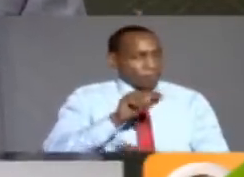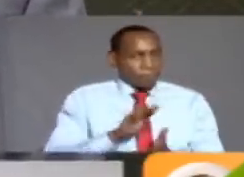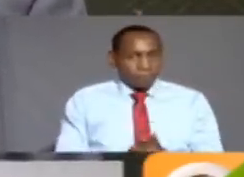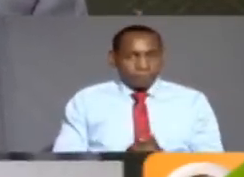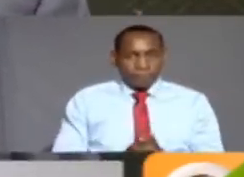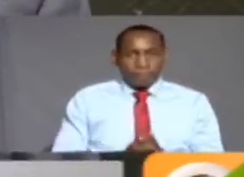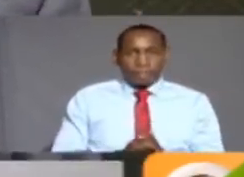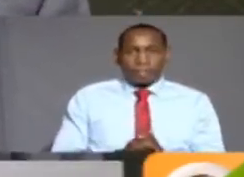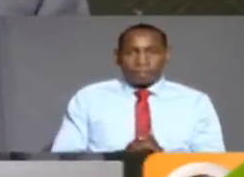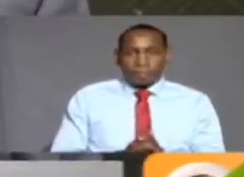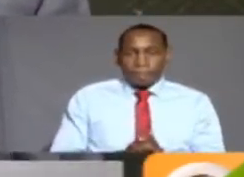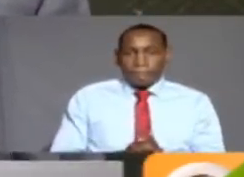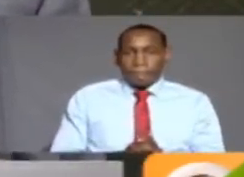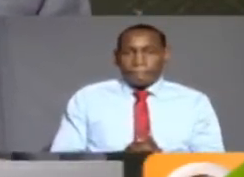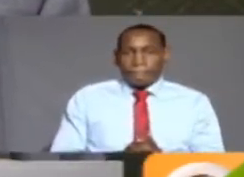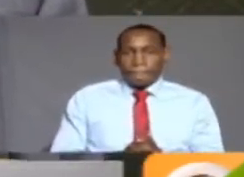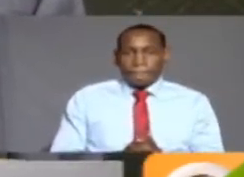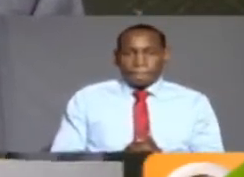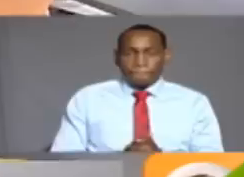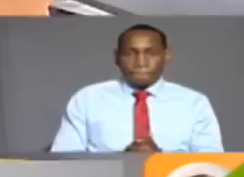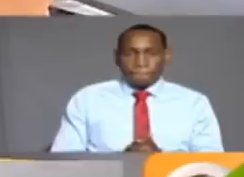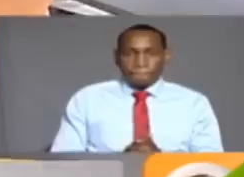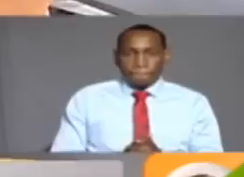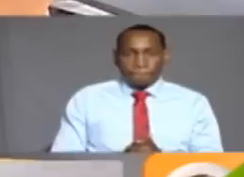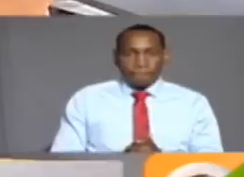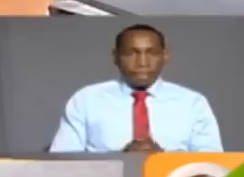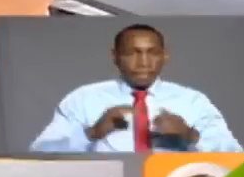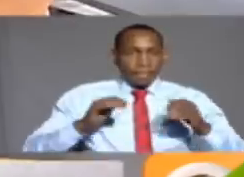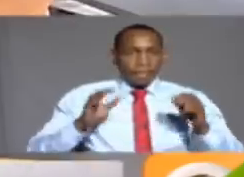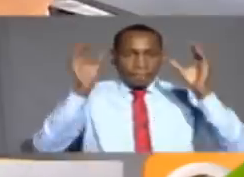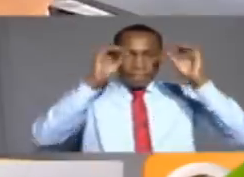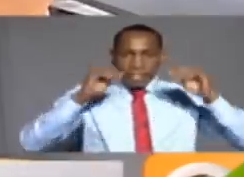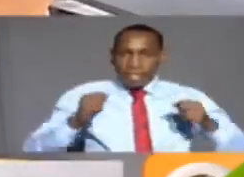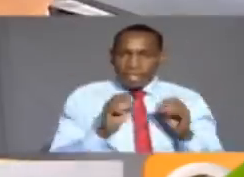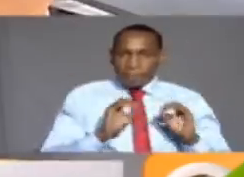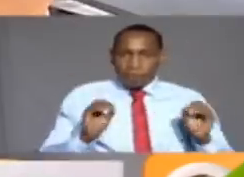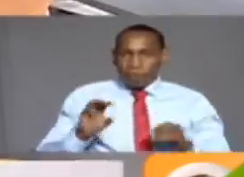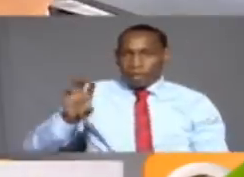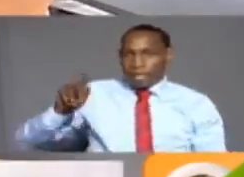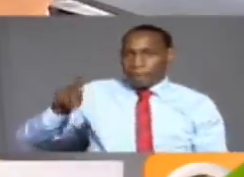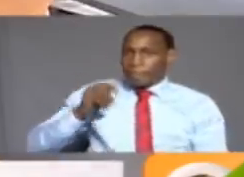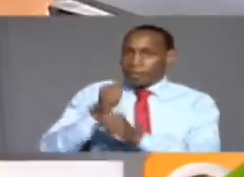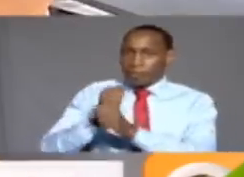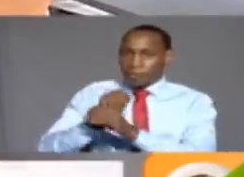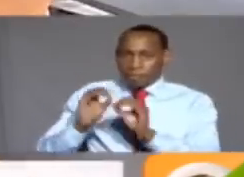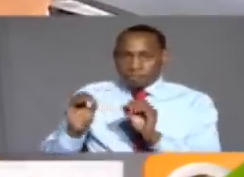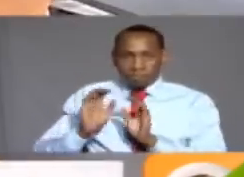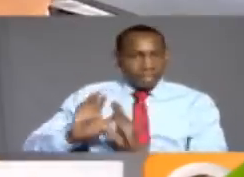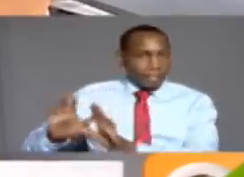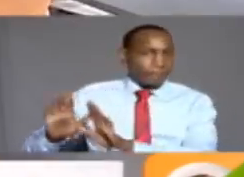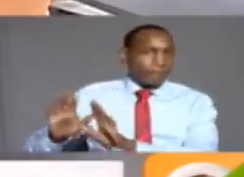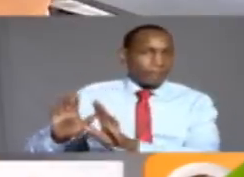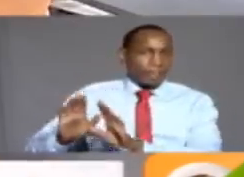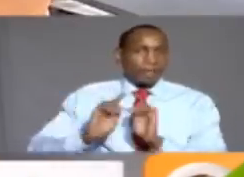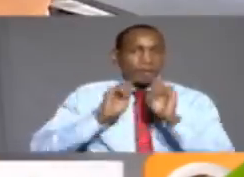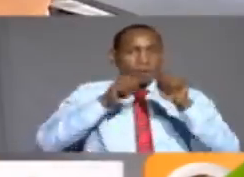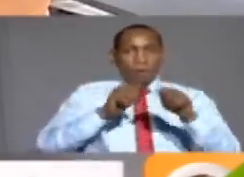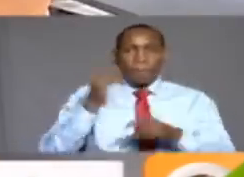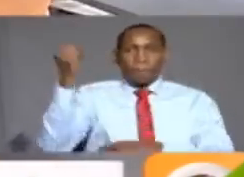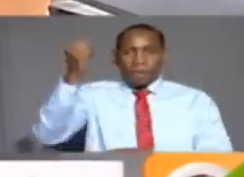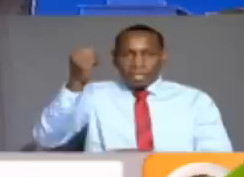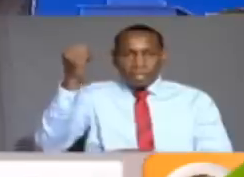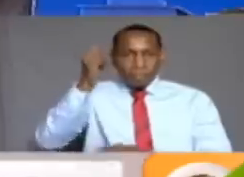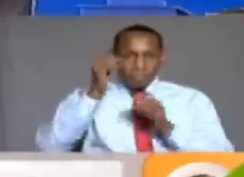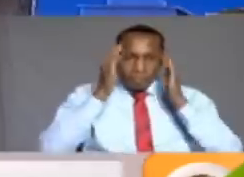it's a moment that calls for a lot of He's not happy because members of parliament are leaving their jobs, that's what is being said, to go and politic